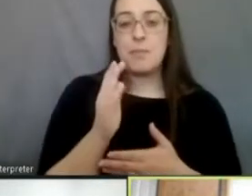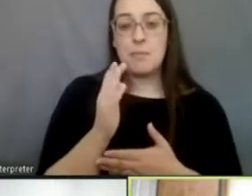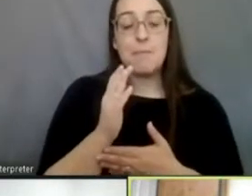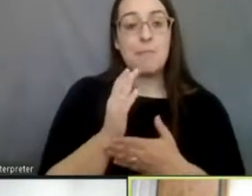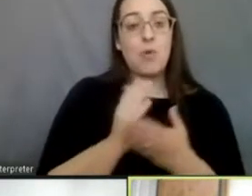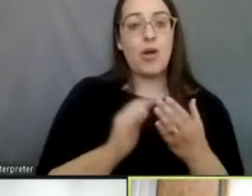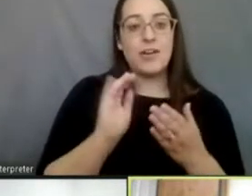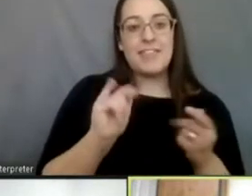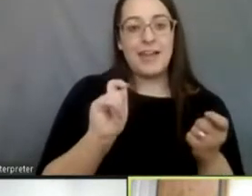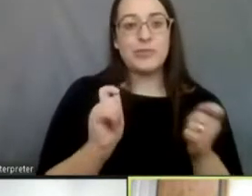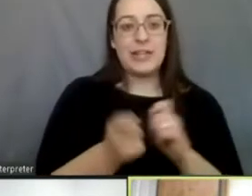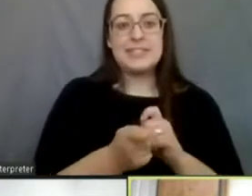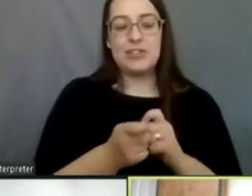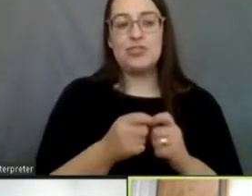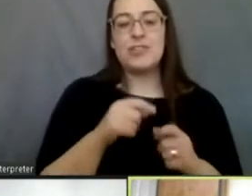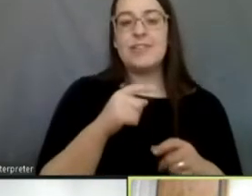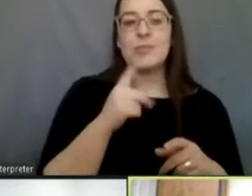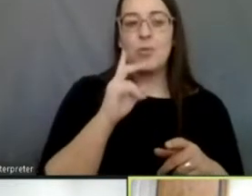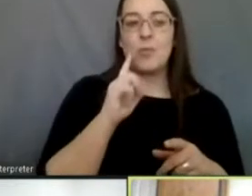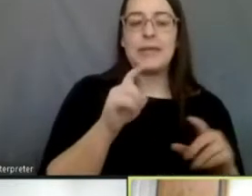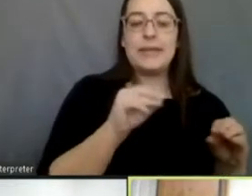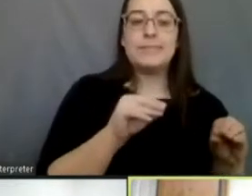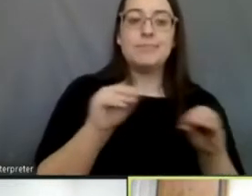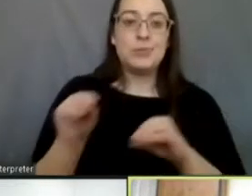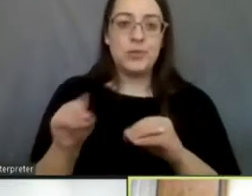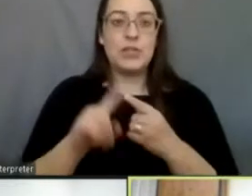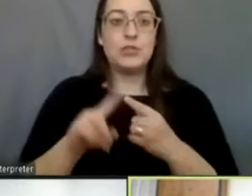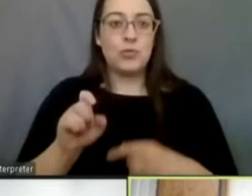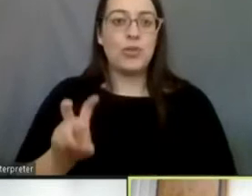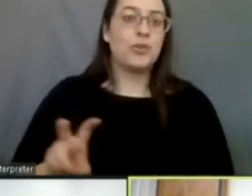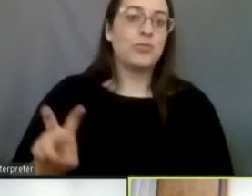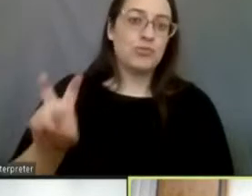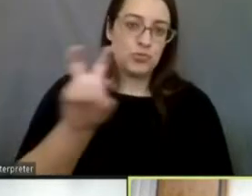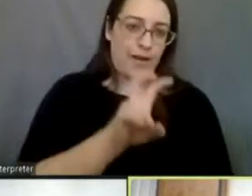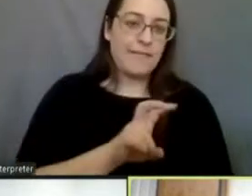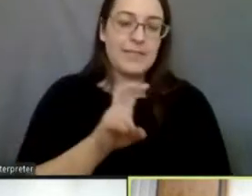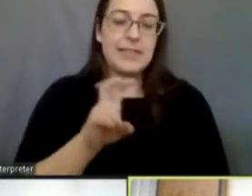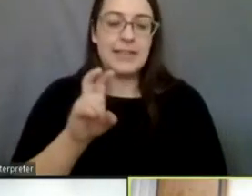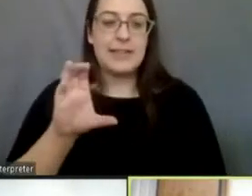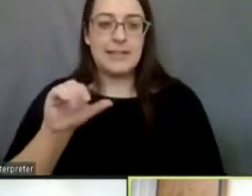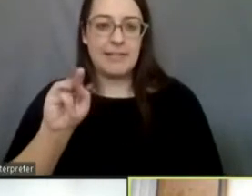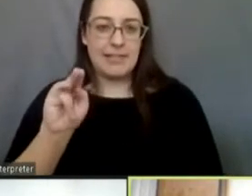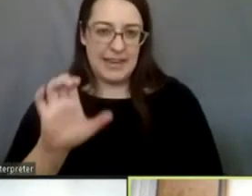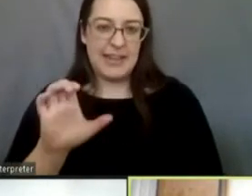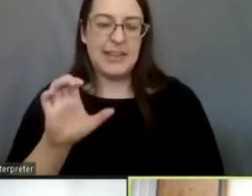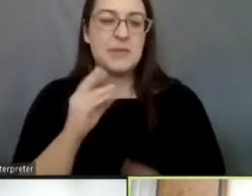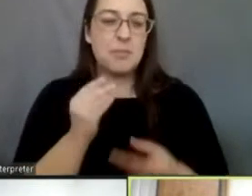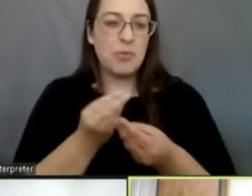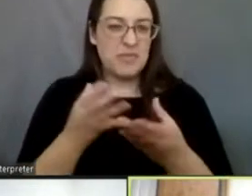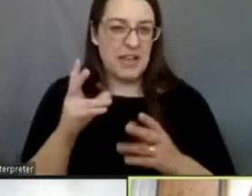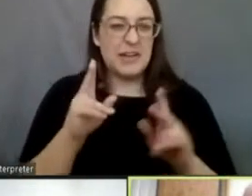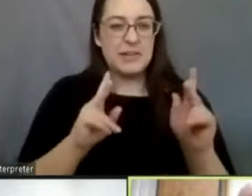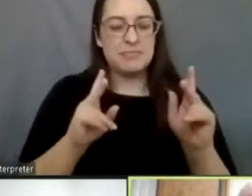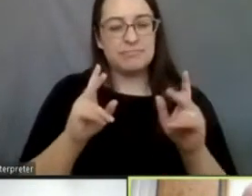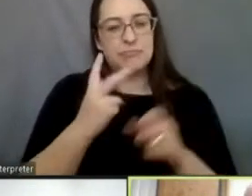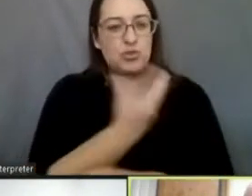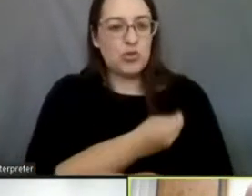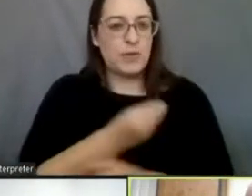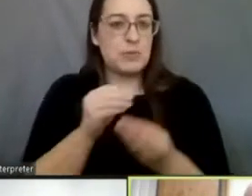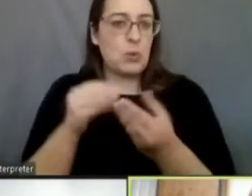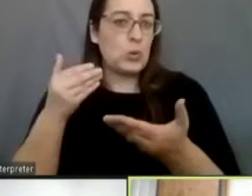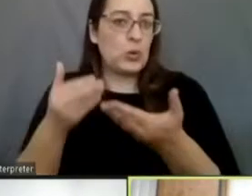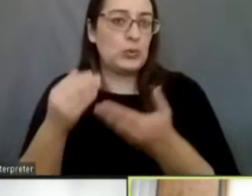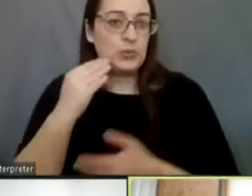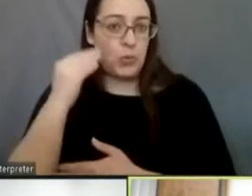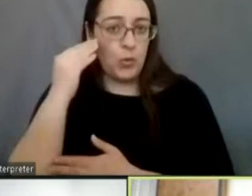these mobile clinics and going out to the different quadrants of our city and providing vaccinations where people are, along with